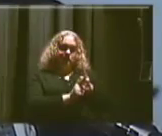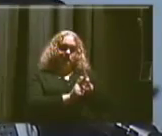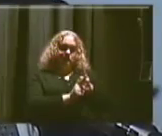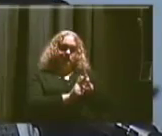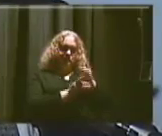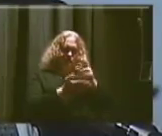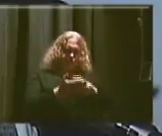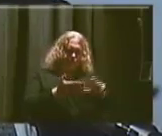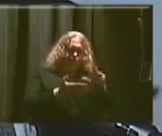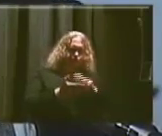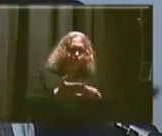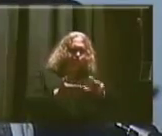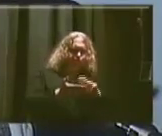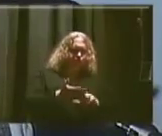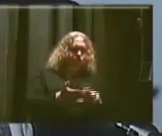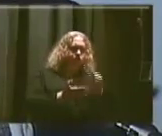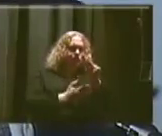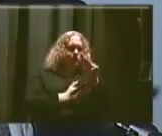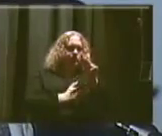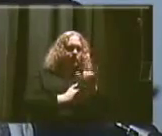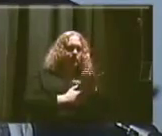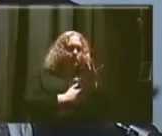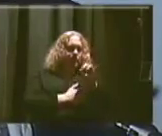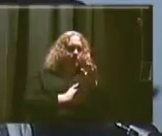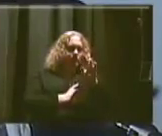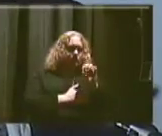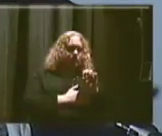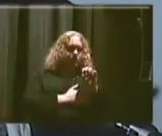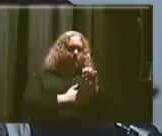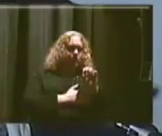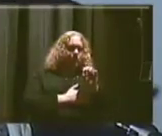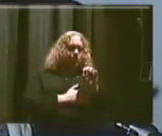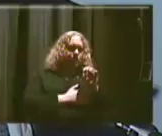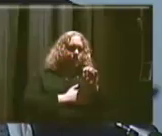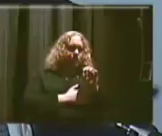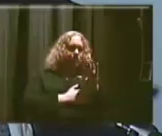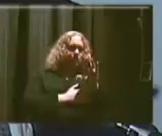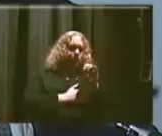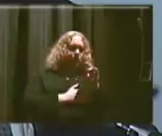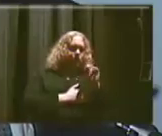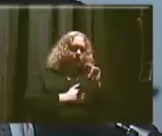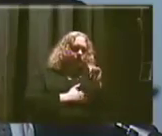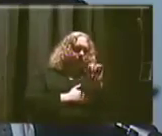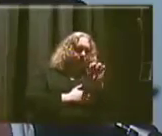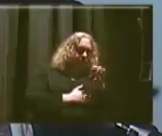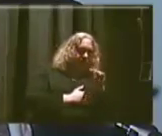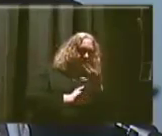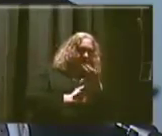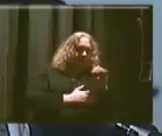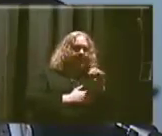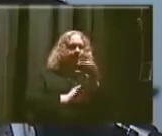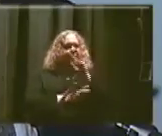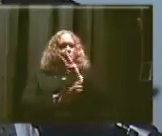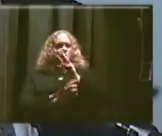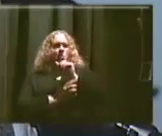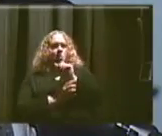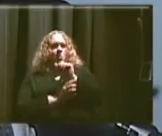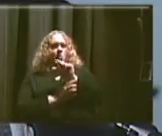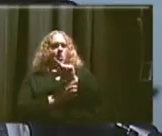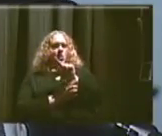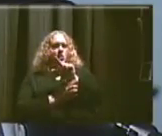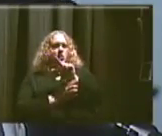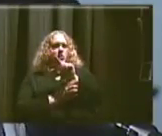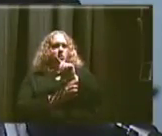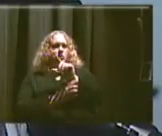Kentucky core content and the Waldorf curriculum that will be at that school, and the